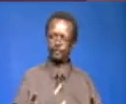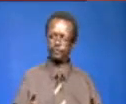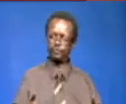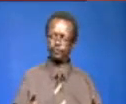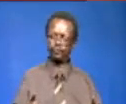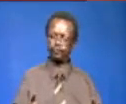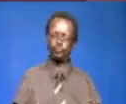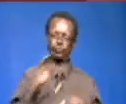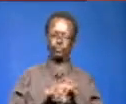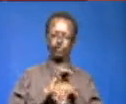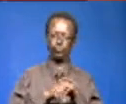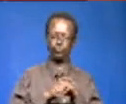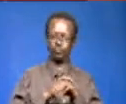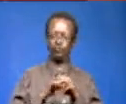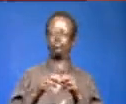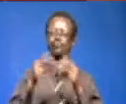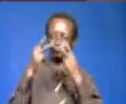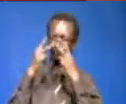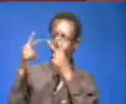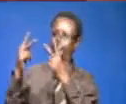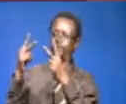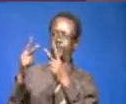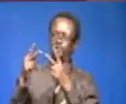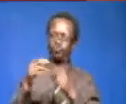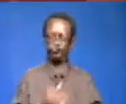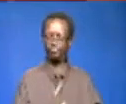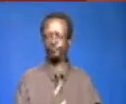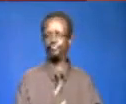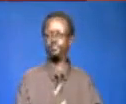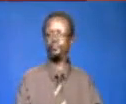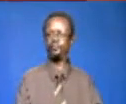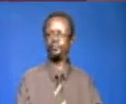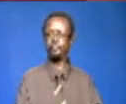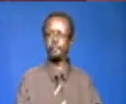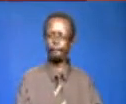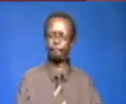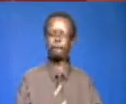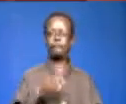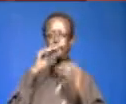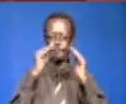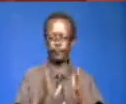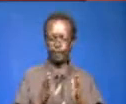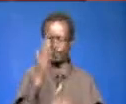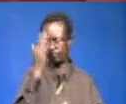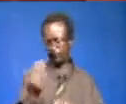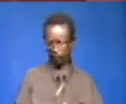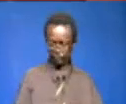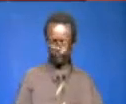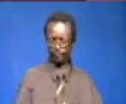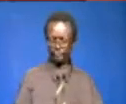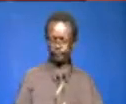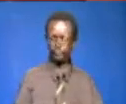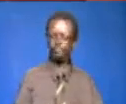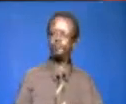very good perspective, Madam Speaker. Madam Speaker, why we were doing that is because this is